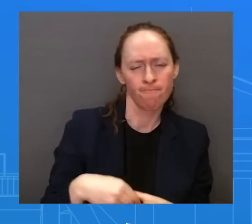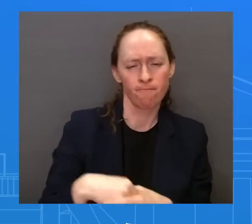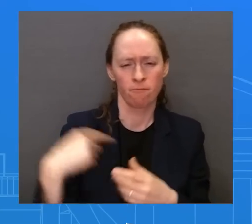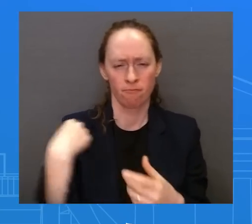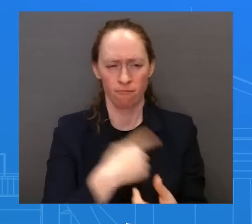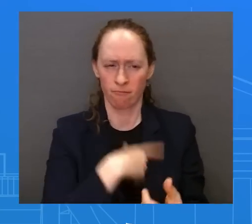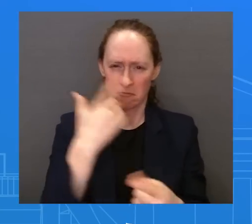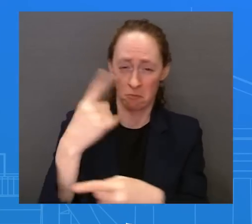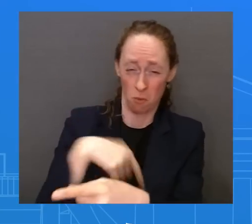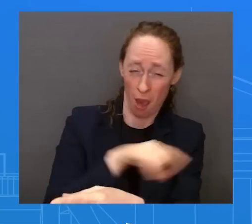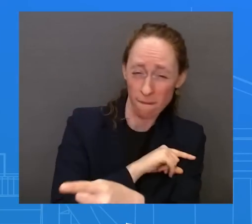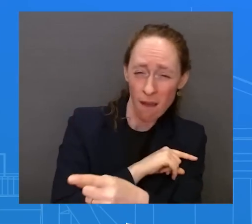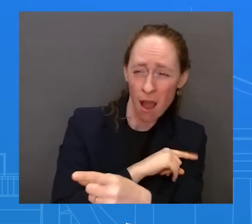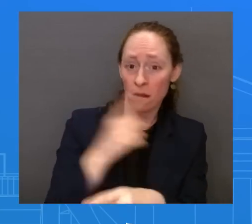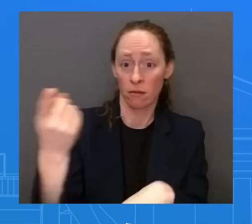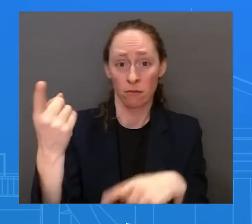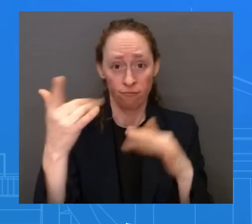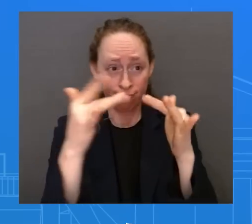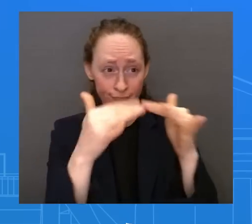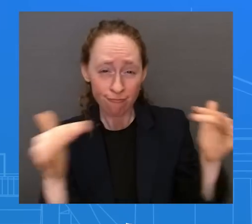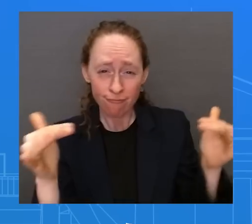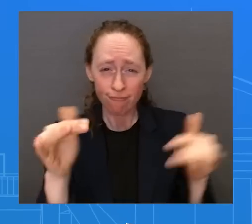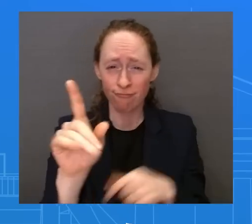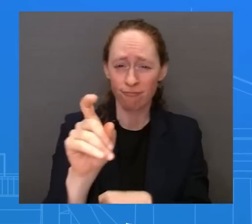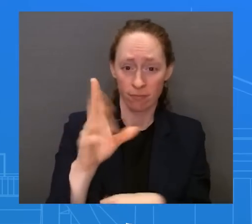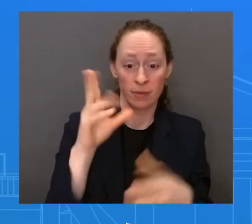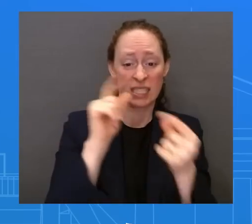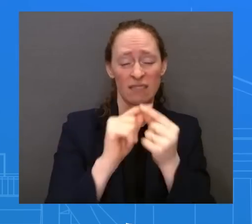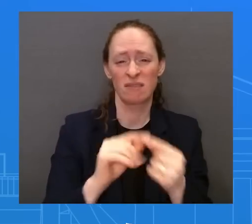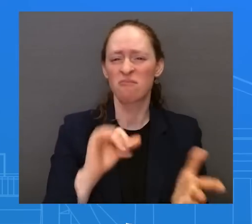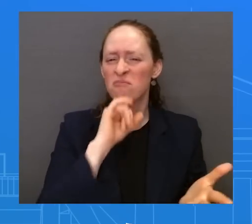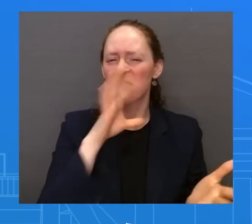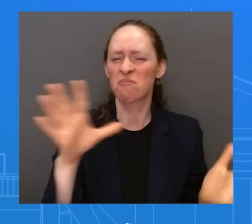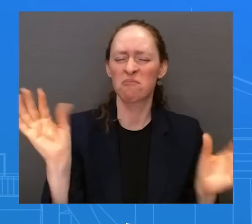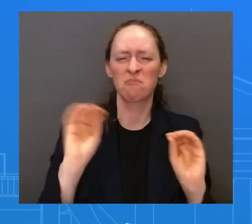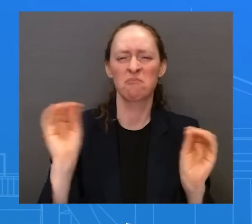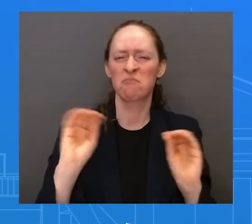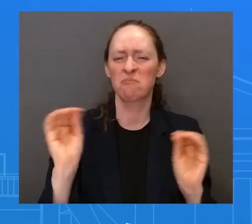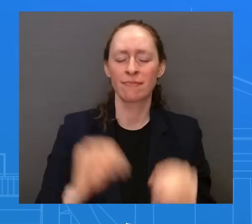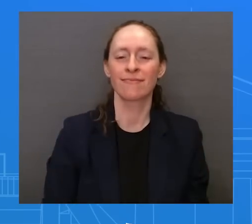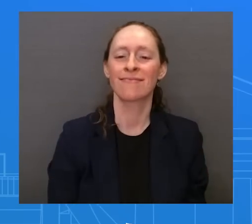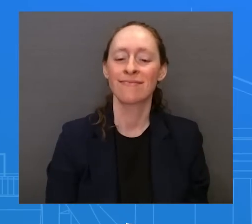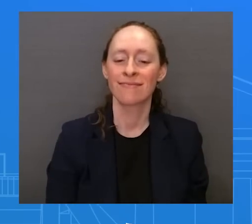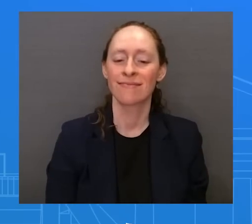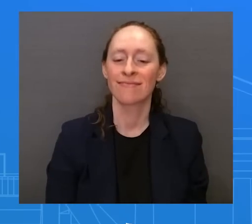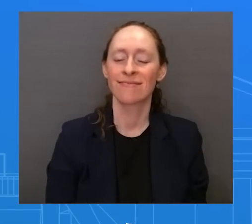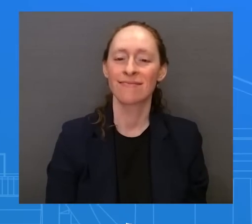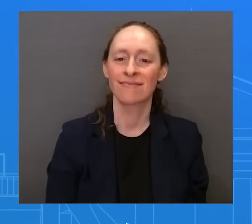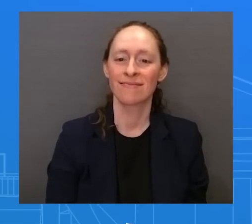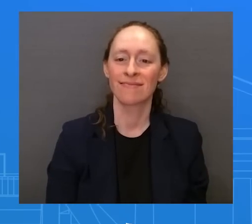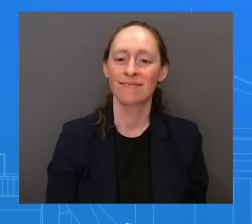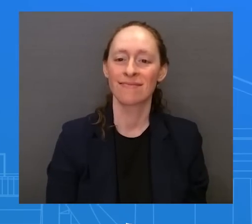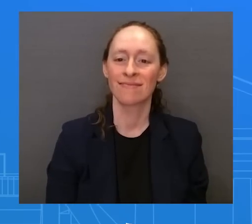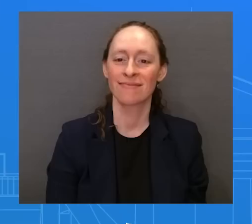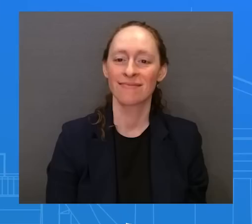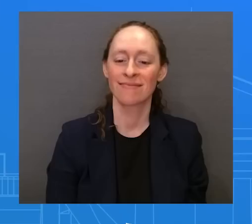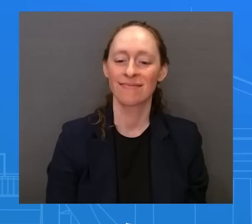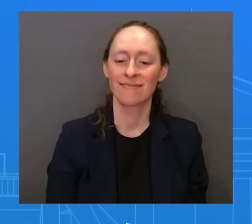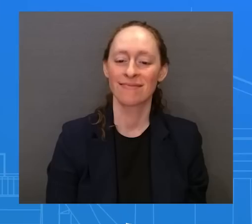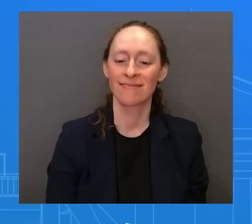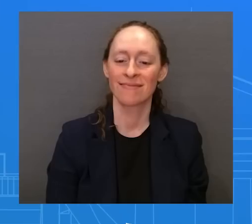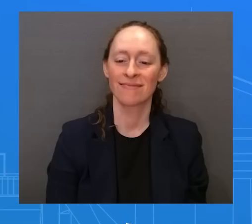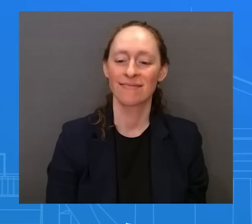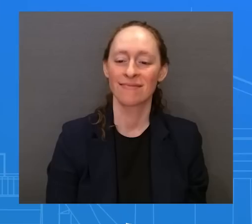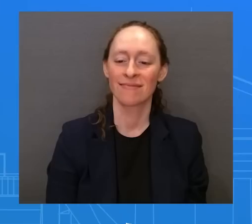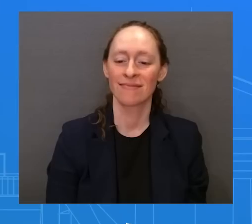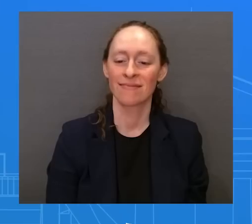specifics uh on on his particular question or or uh or ask I should say all right I know you